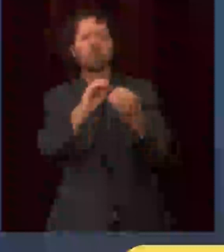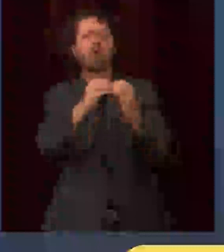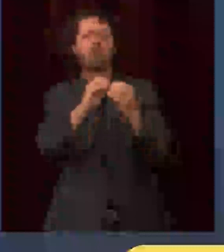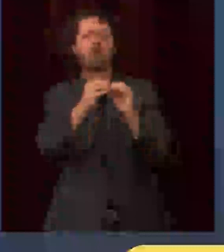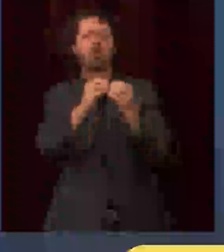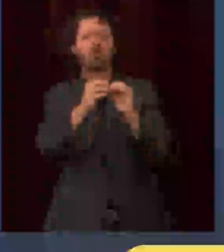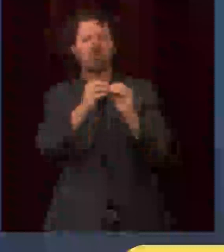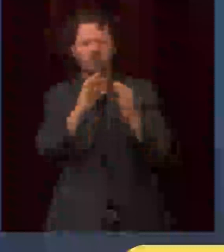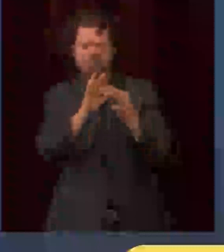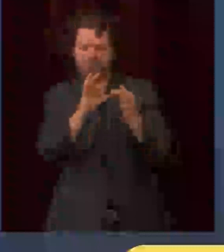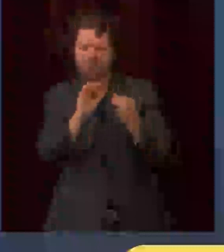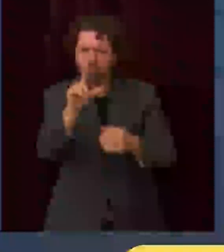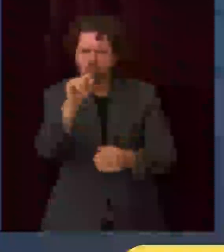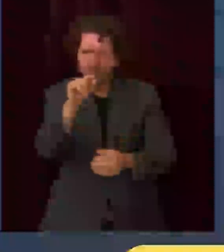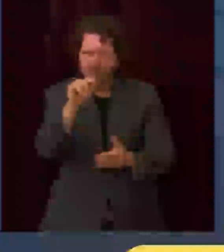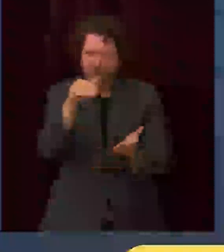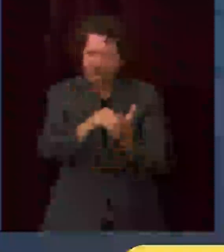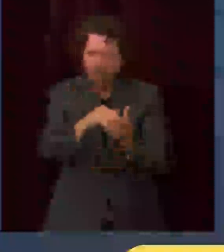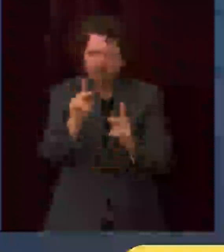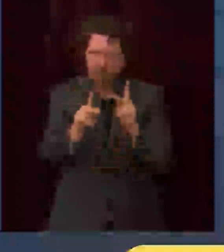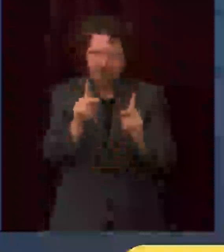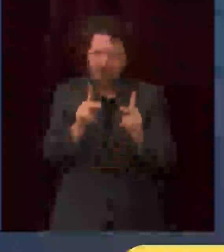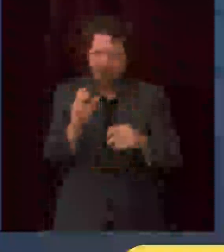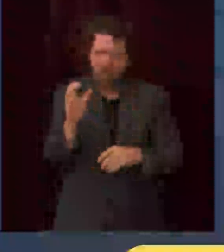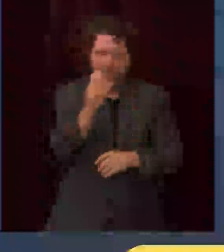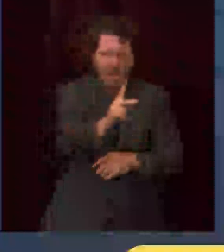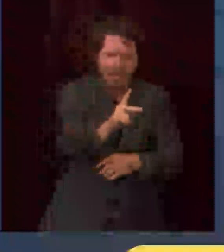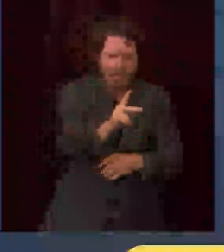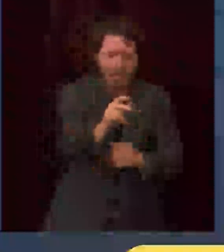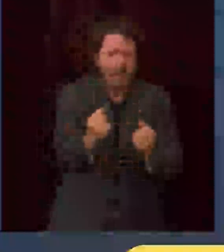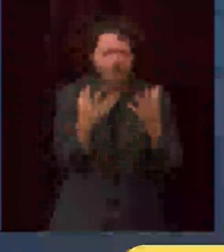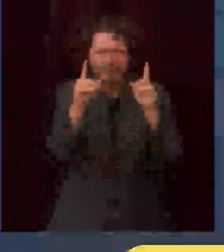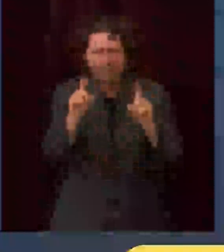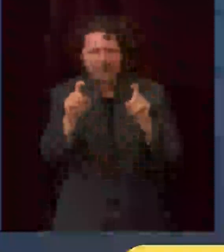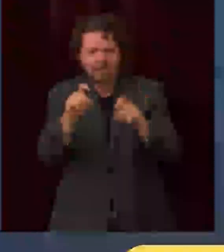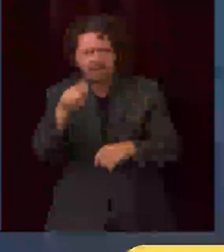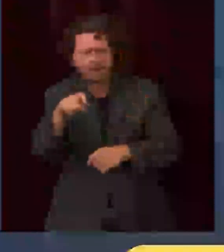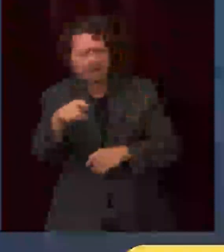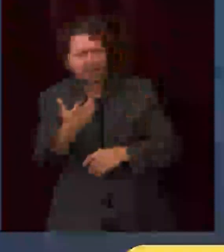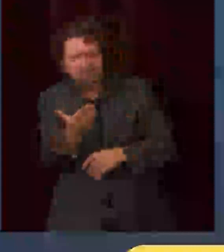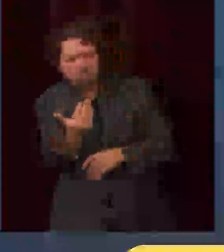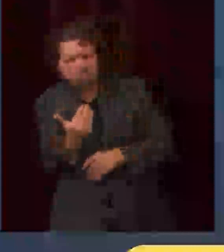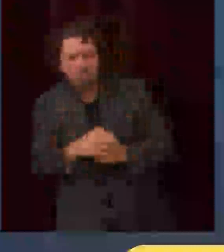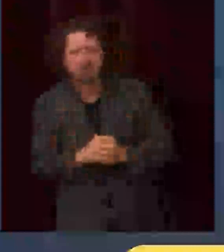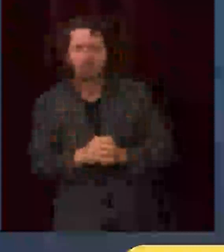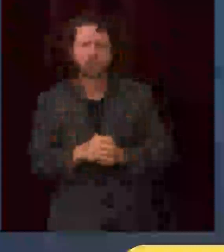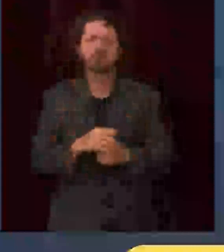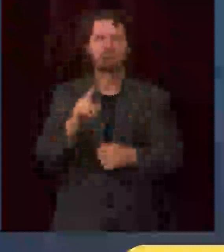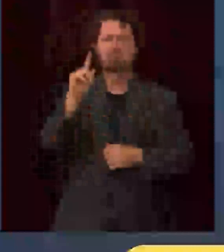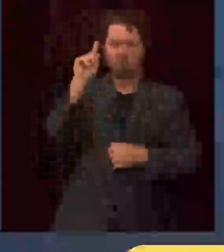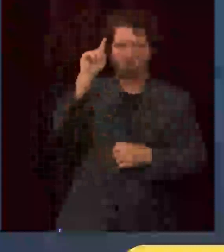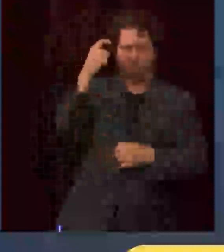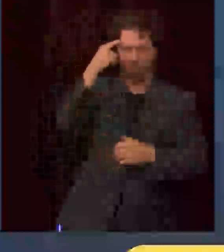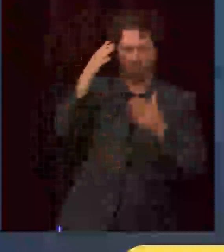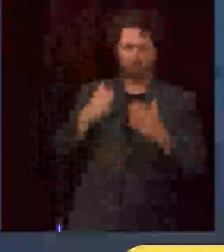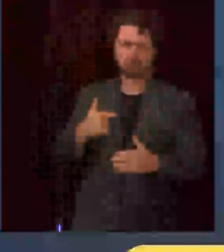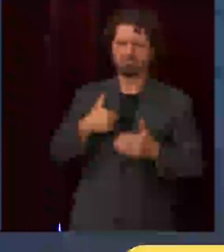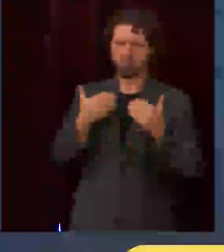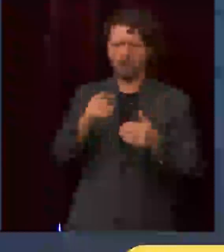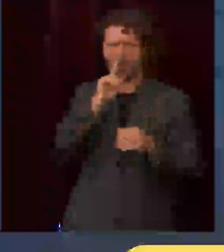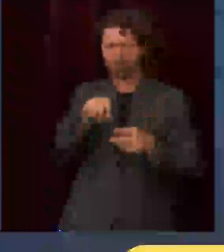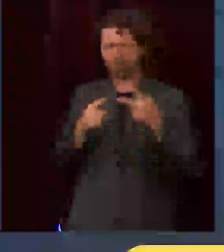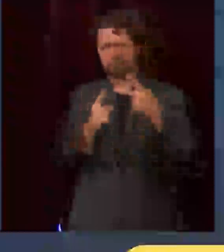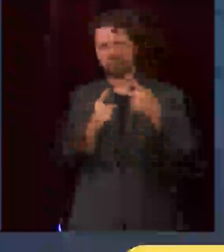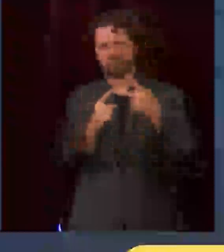Well, I'll just go first on that. So our testing capability, as you know, we've had the ability to analyze about 20,000 tests. So that's in